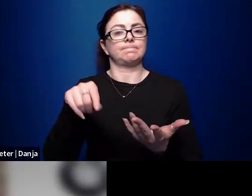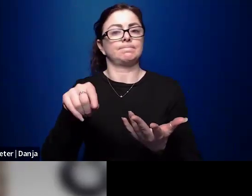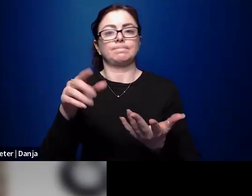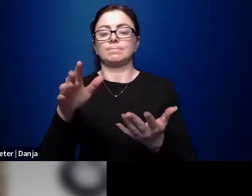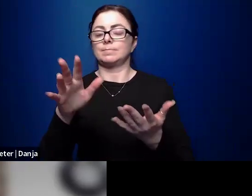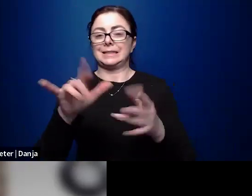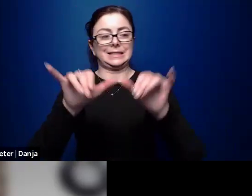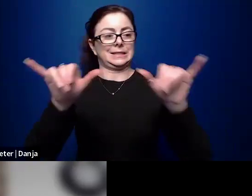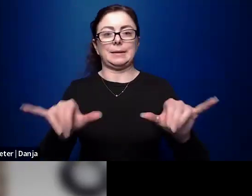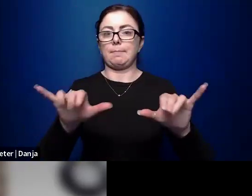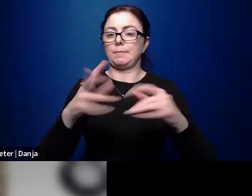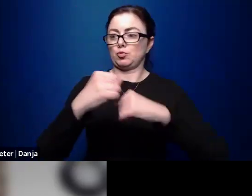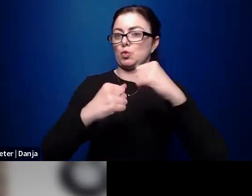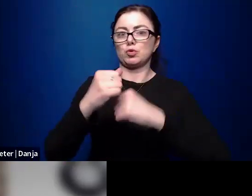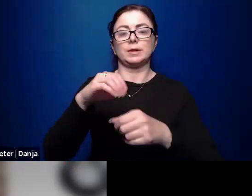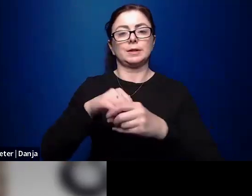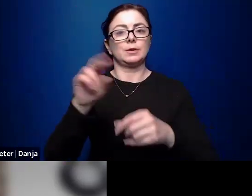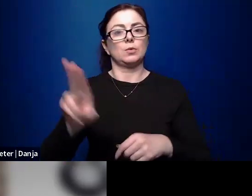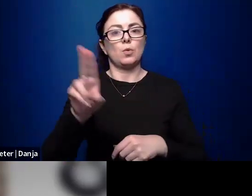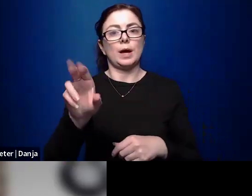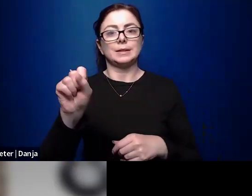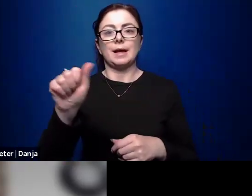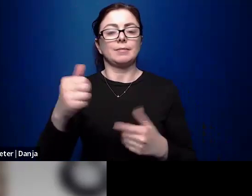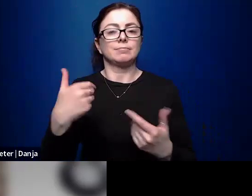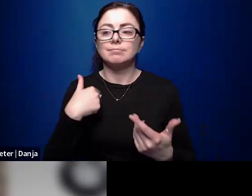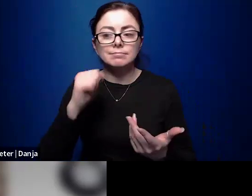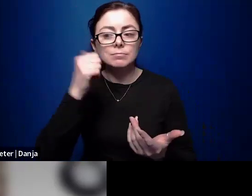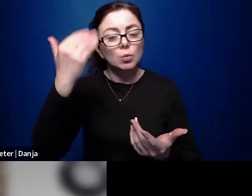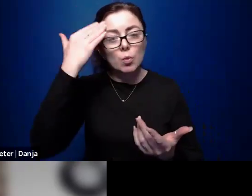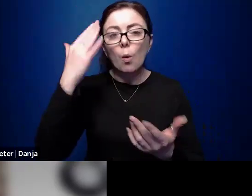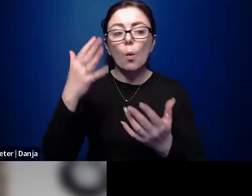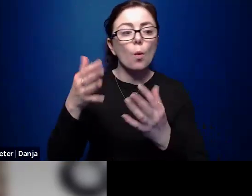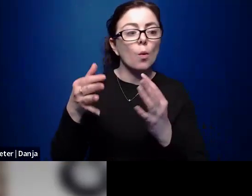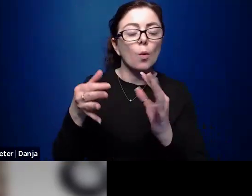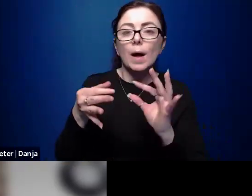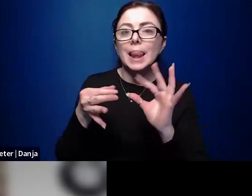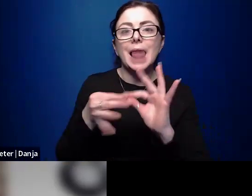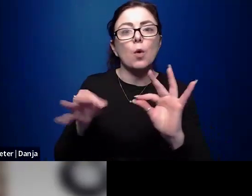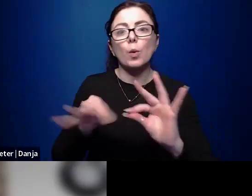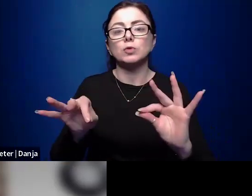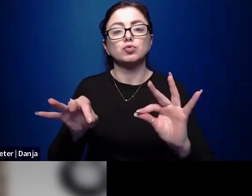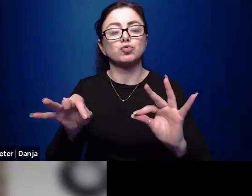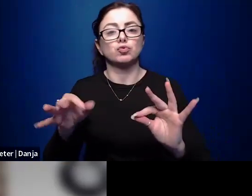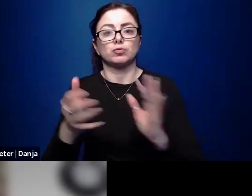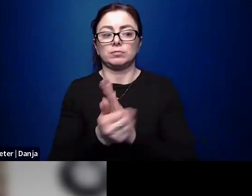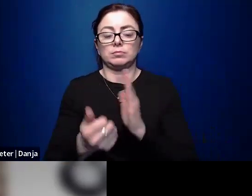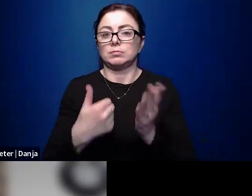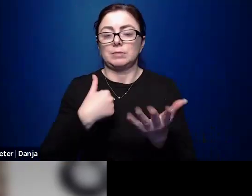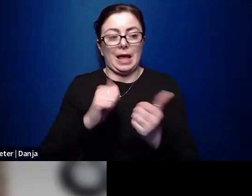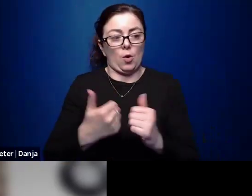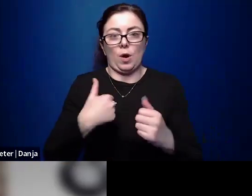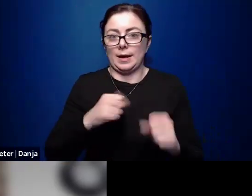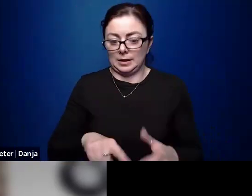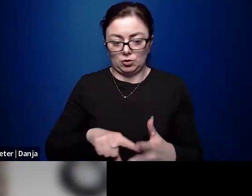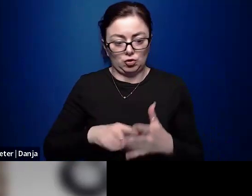don't know the language. How I can begin and ask questions. I have no clue how to